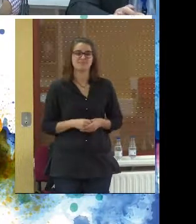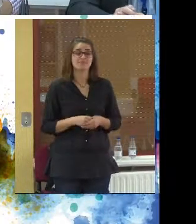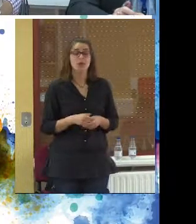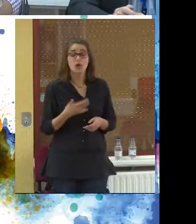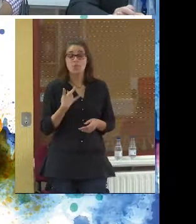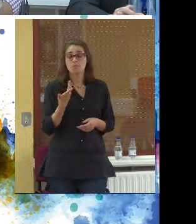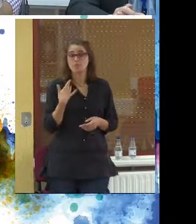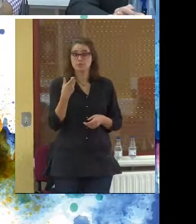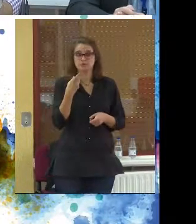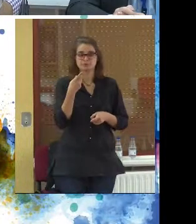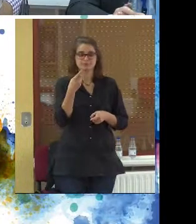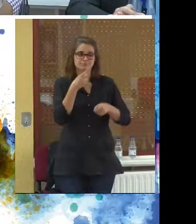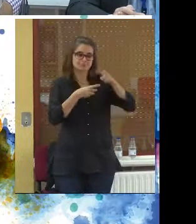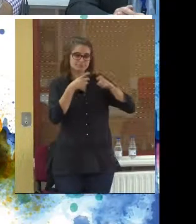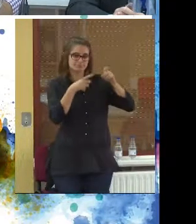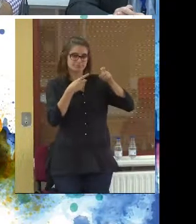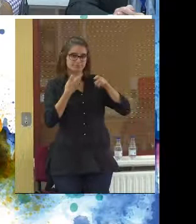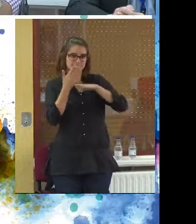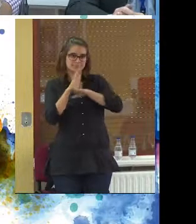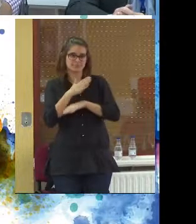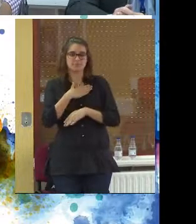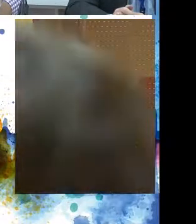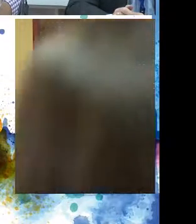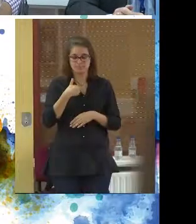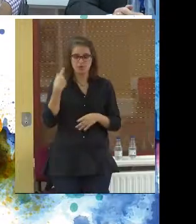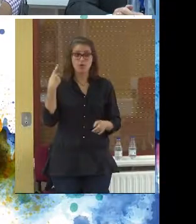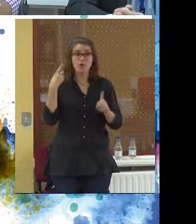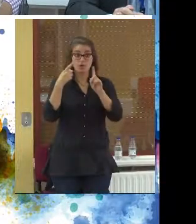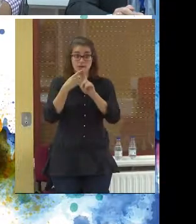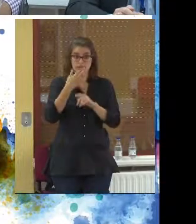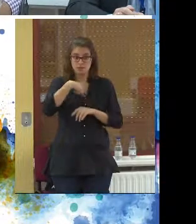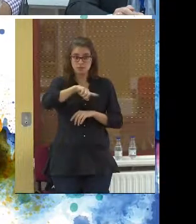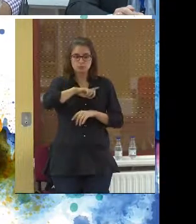Okay, well now I'll go back to my presentation.